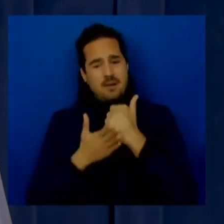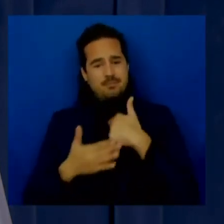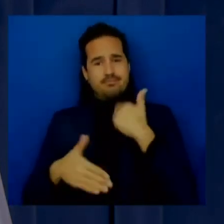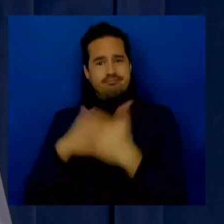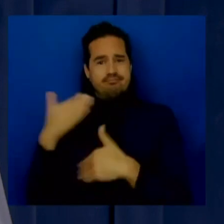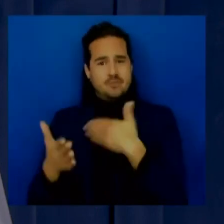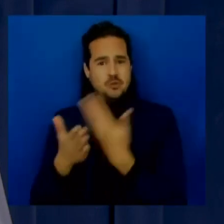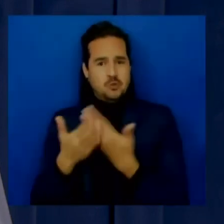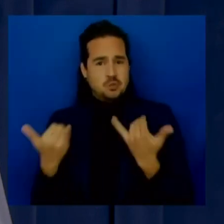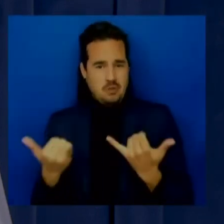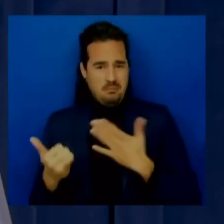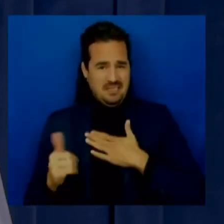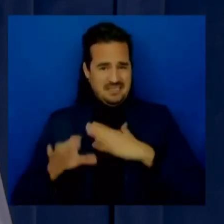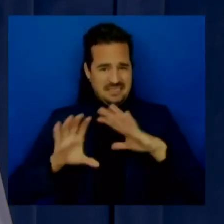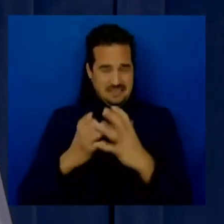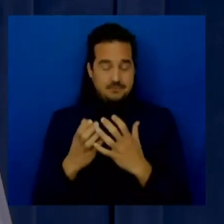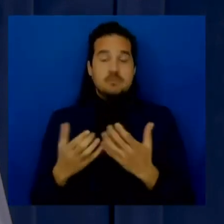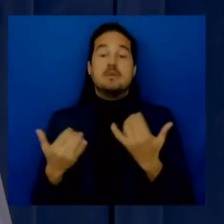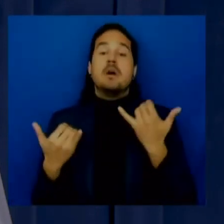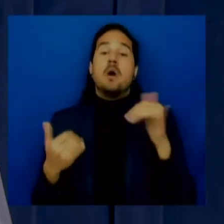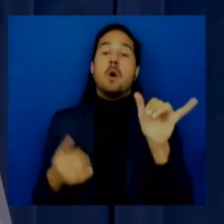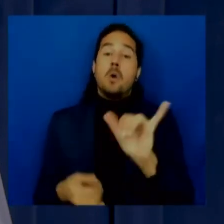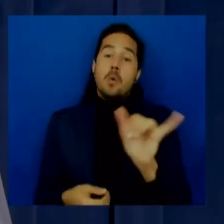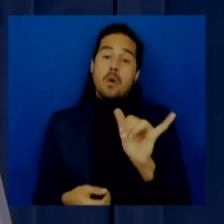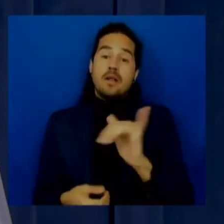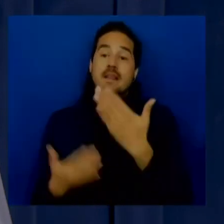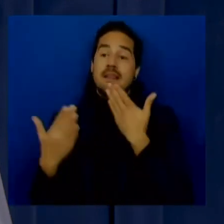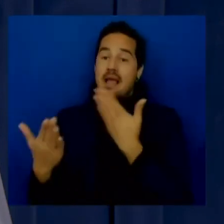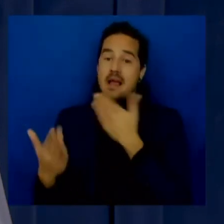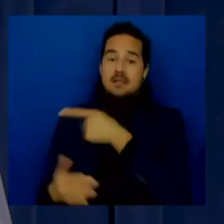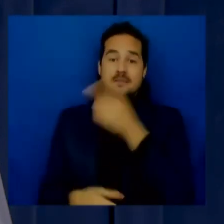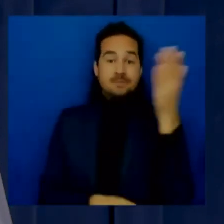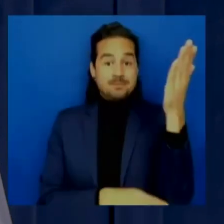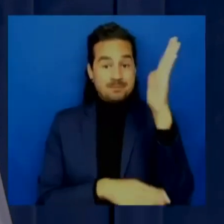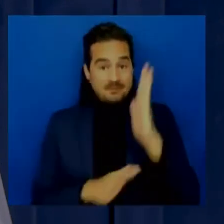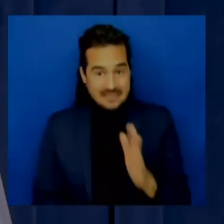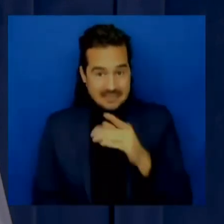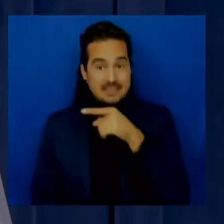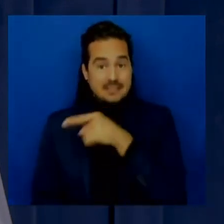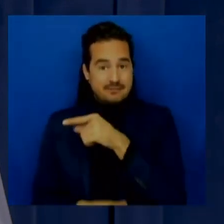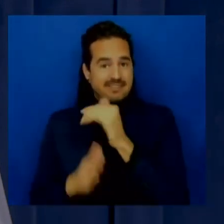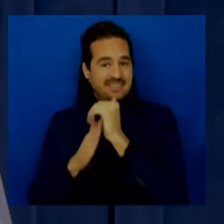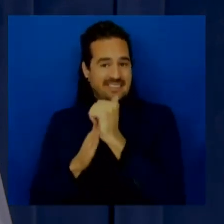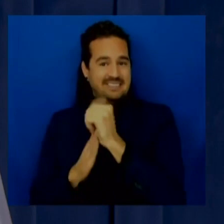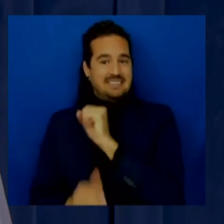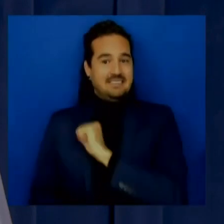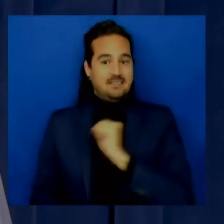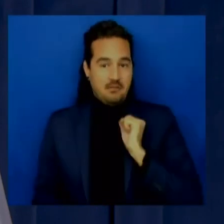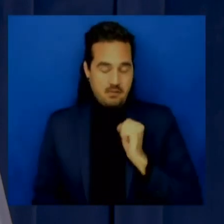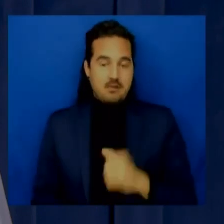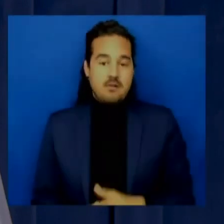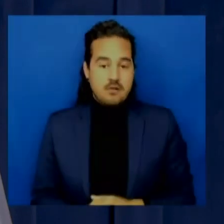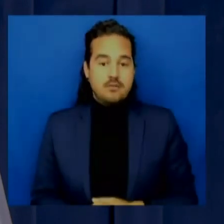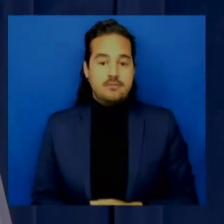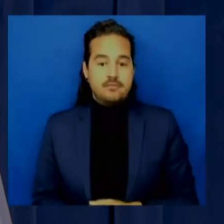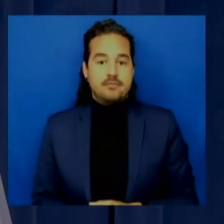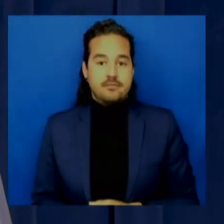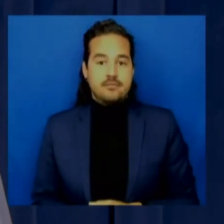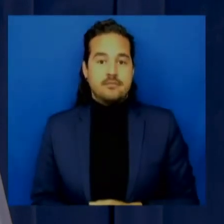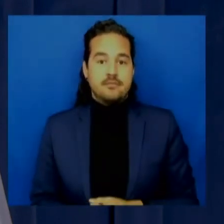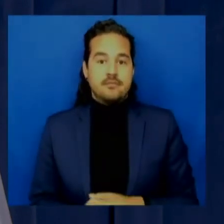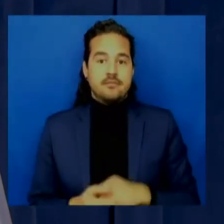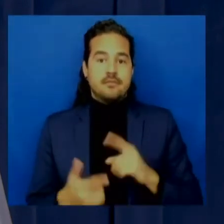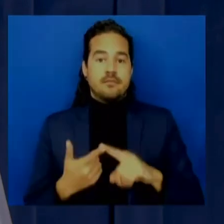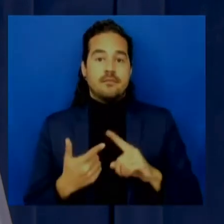tem for the collaborative spirit, for the extraordinary leadership and